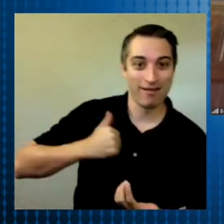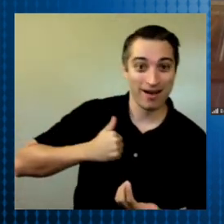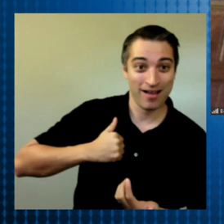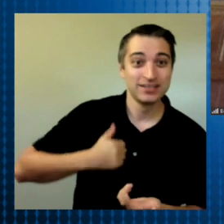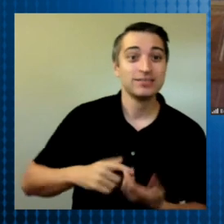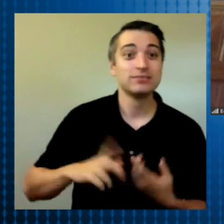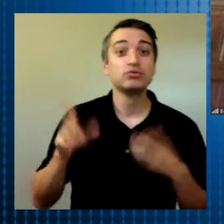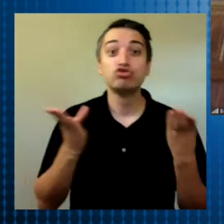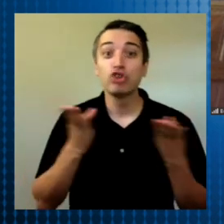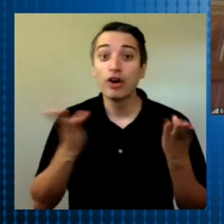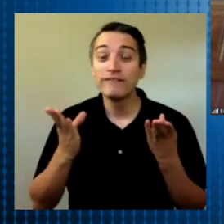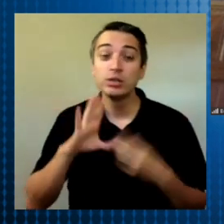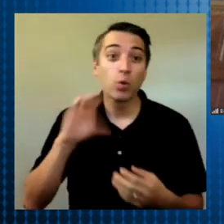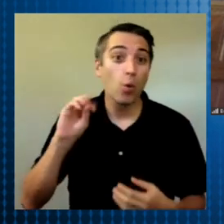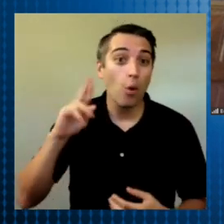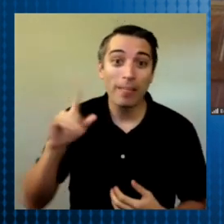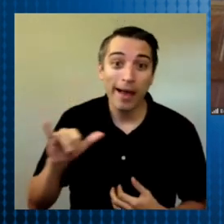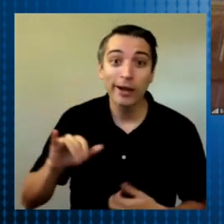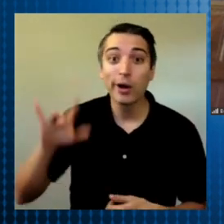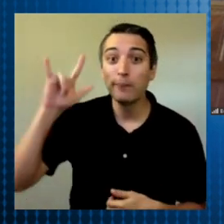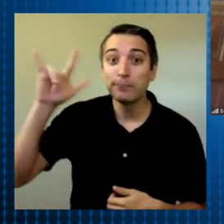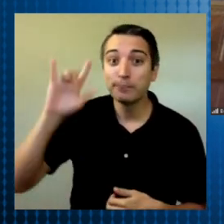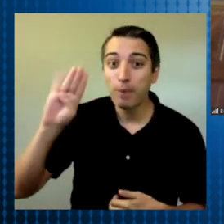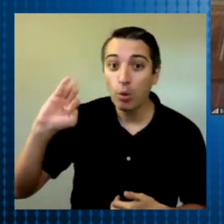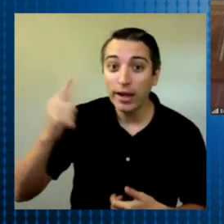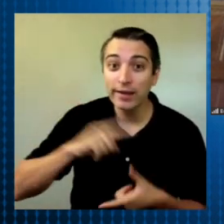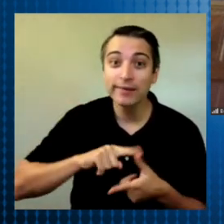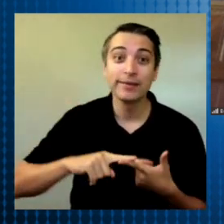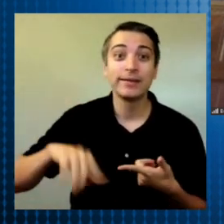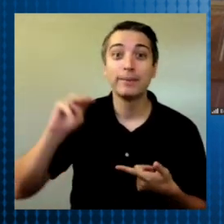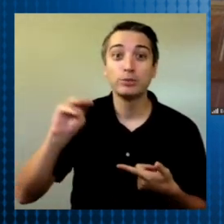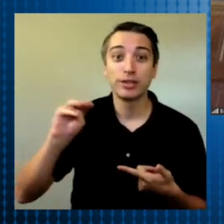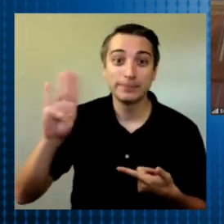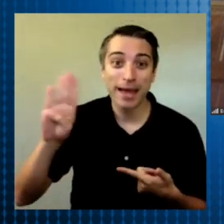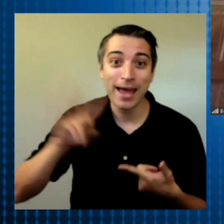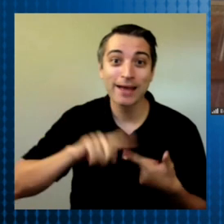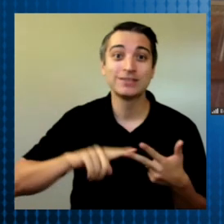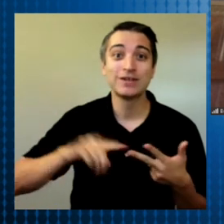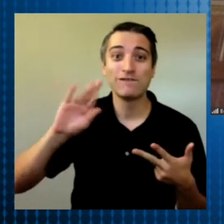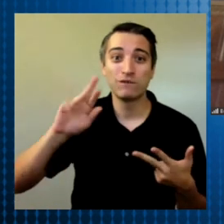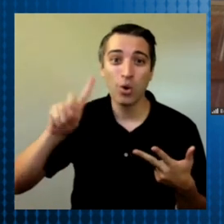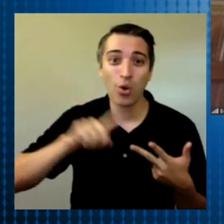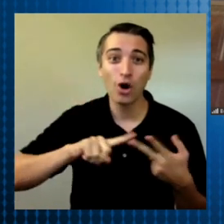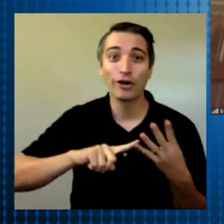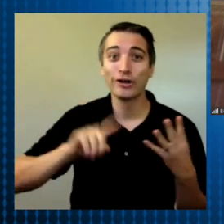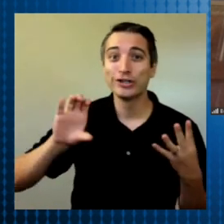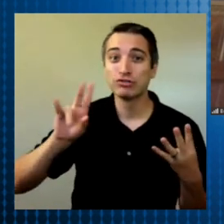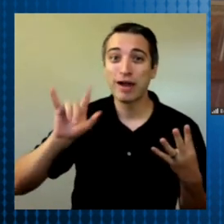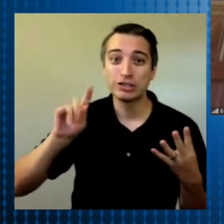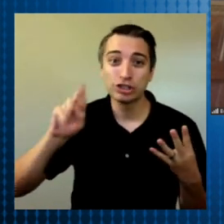as Boeing, Mercedes-Benz, Ford, General Motors, Chrysler, Delphi, Johnson